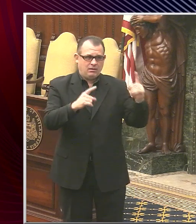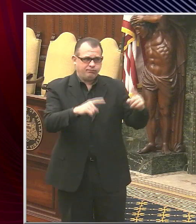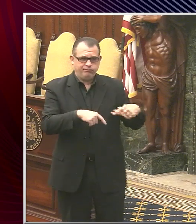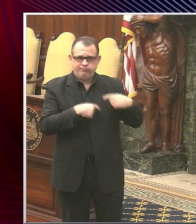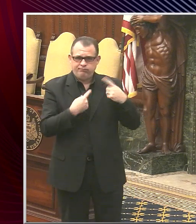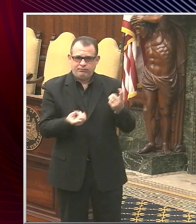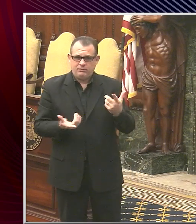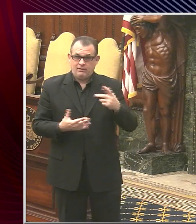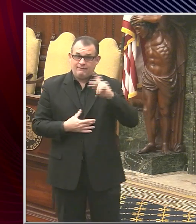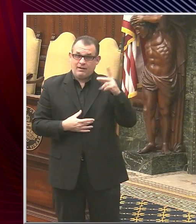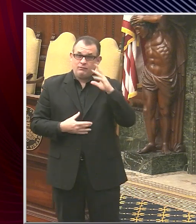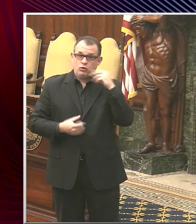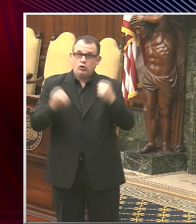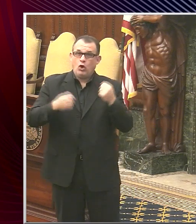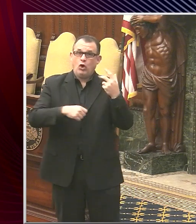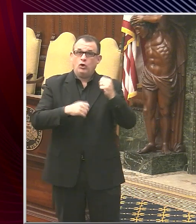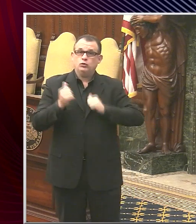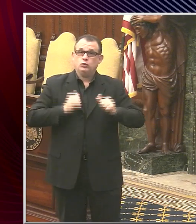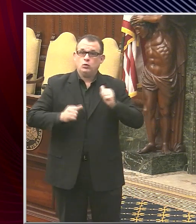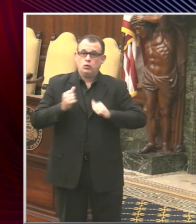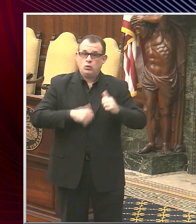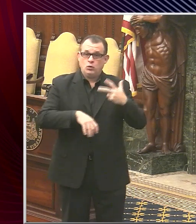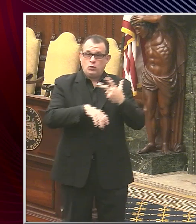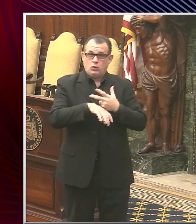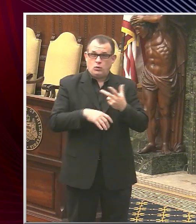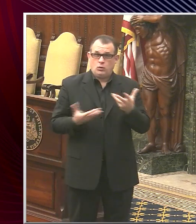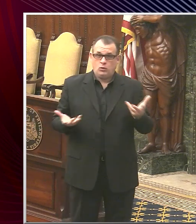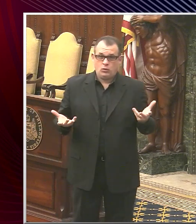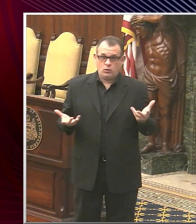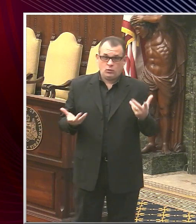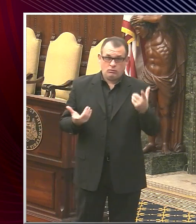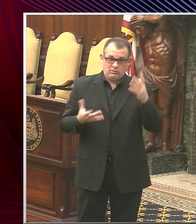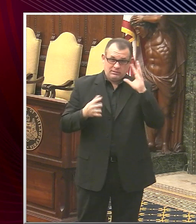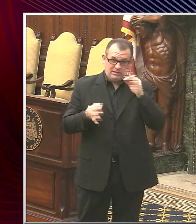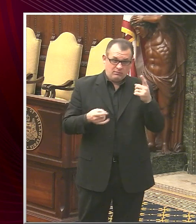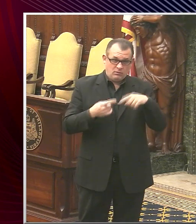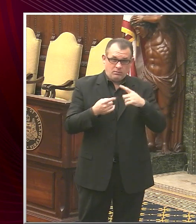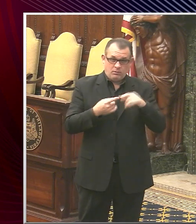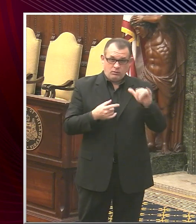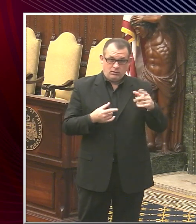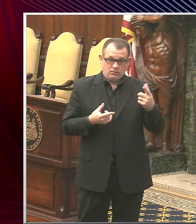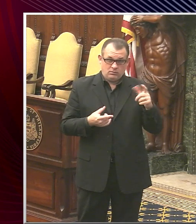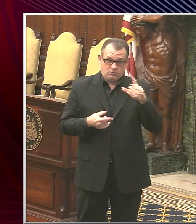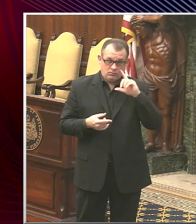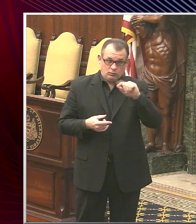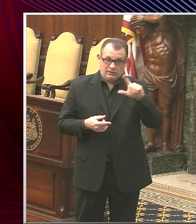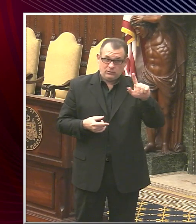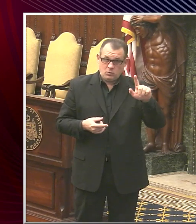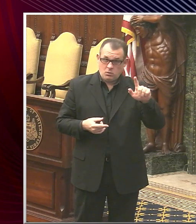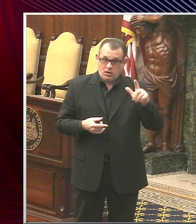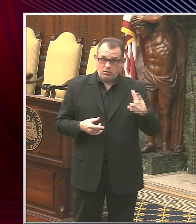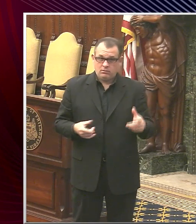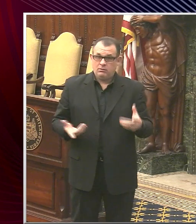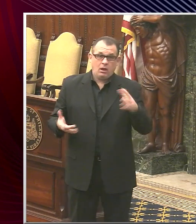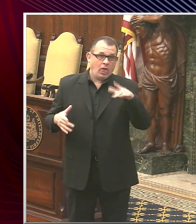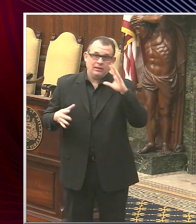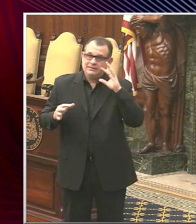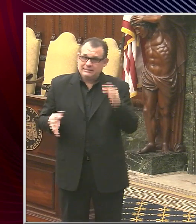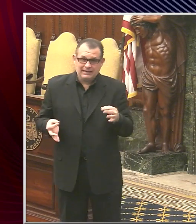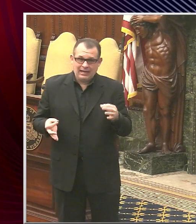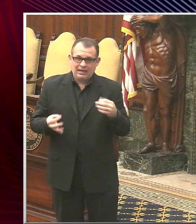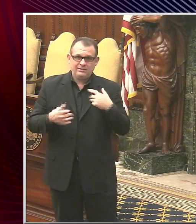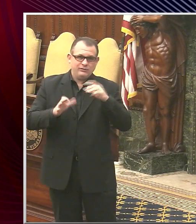Philadelphia Auto Show. Have you made a decision about when that's going to take place for 2021? Not at the moment. We're still assessing